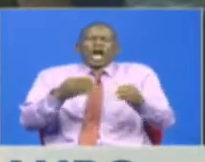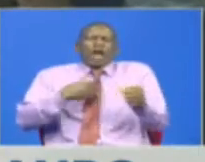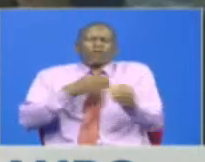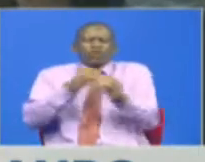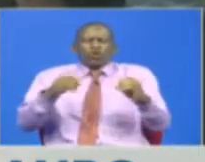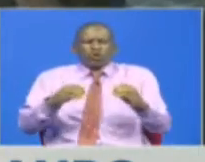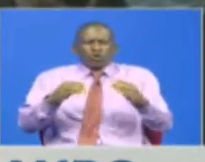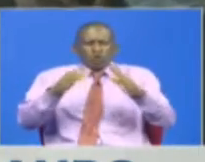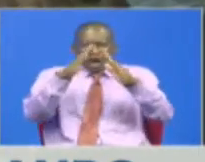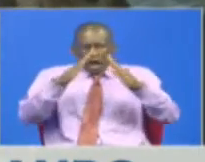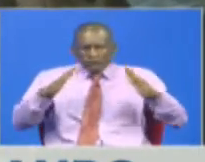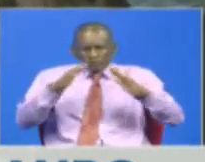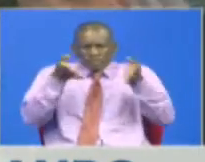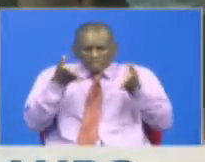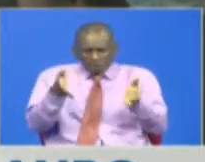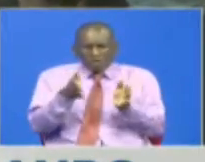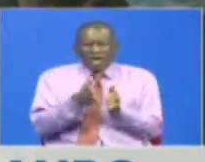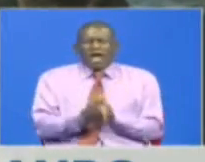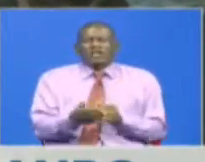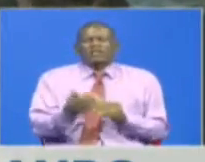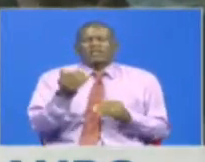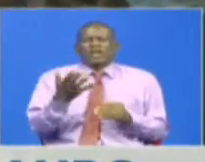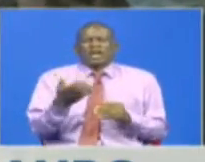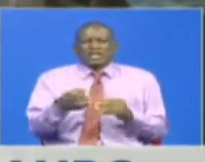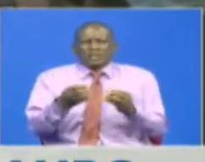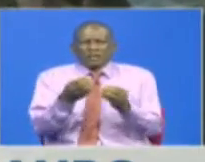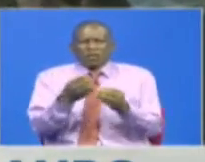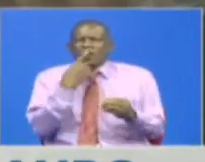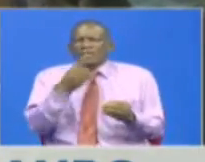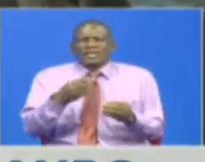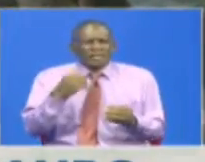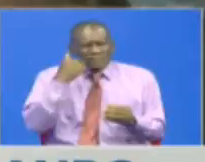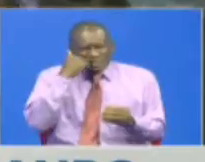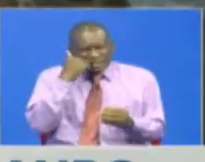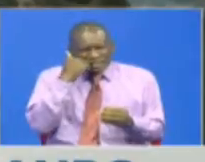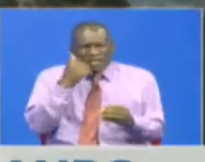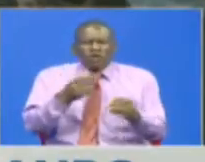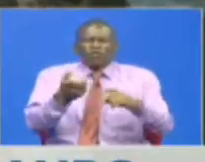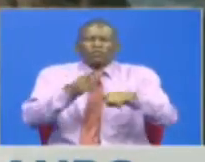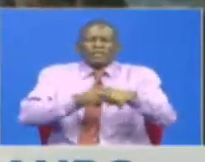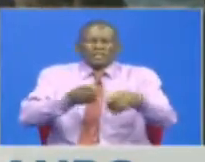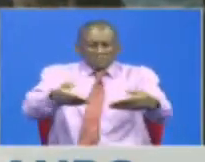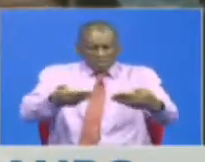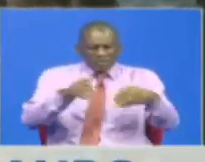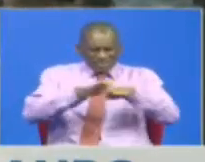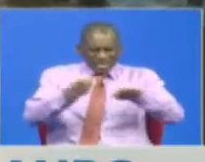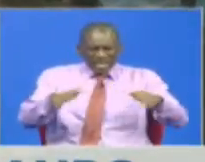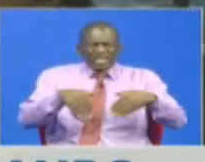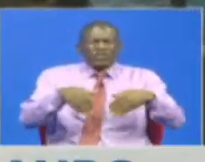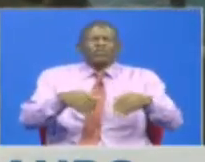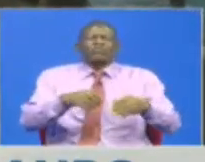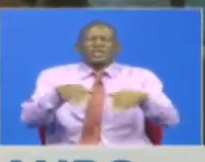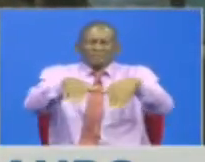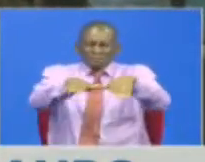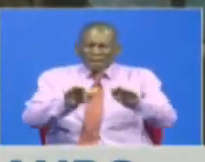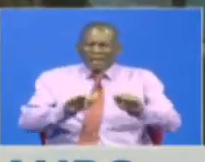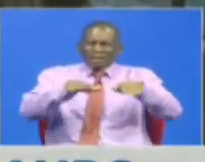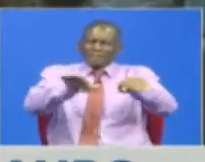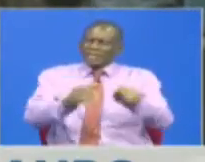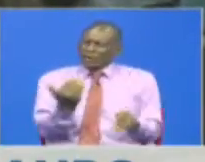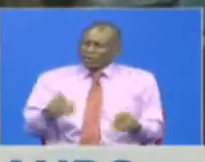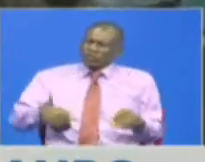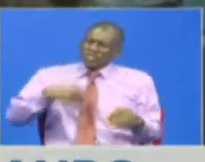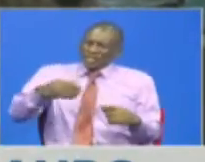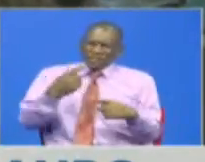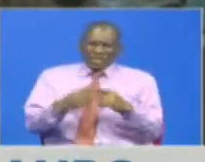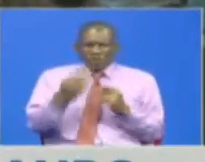tumezika watoto kila wakati tulipopewa hii shamba. Ni kuzikana kila mwaka. Ni kwa sababu gani tunazikana kila mwaka?